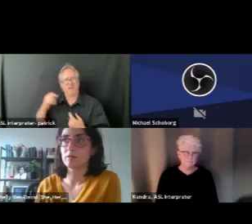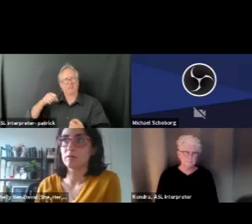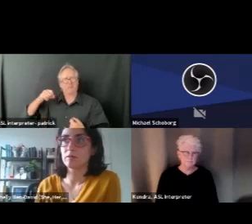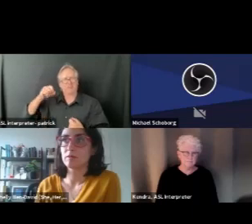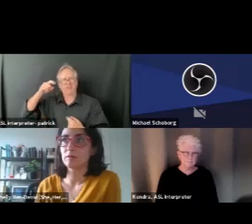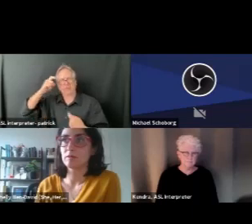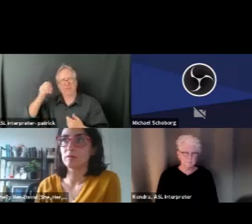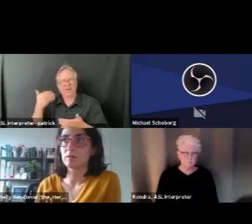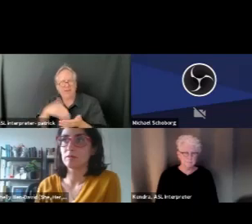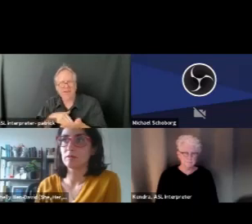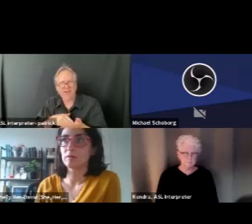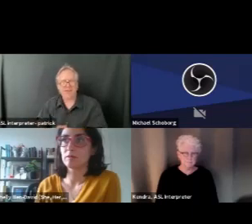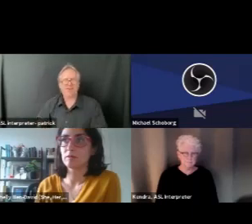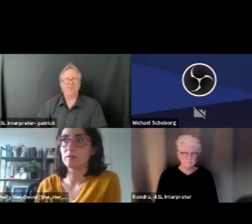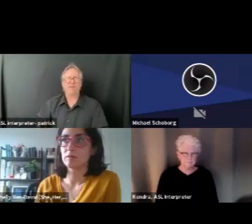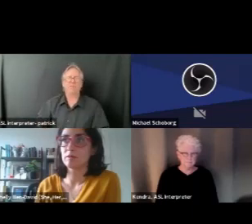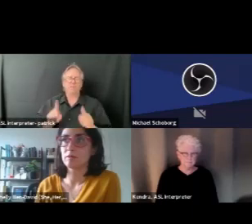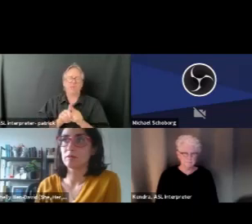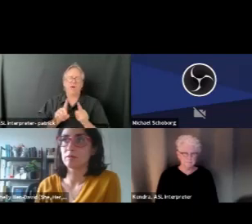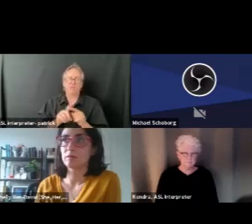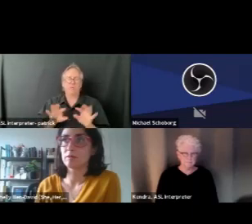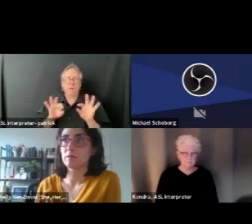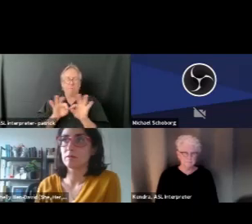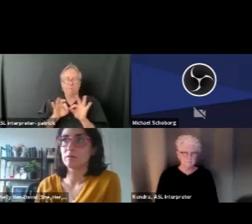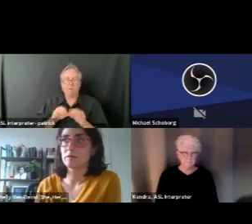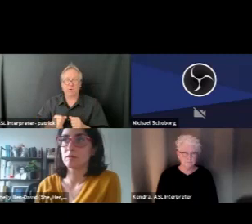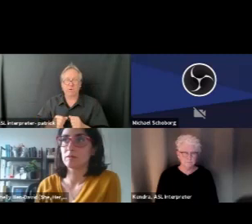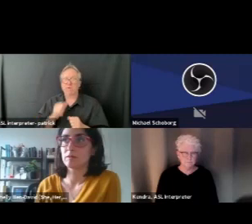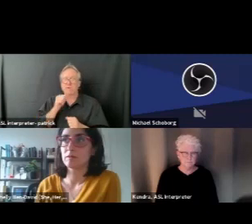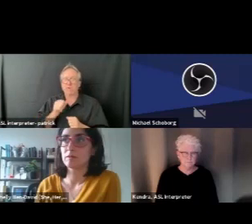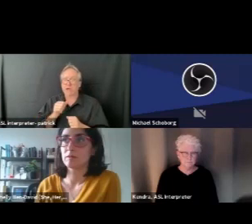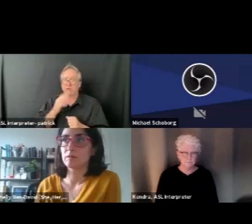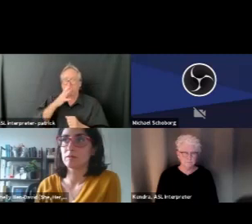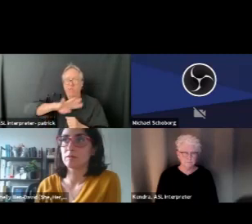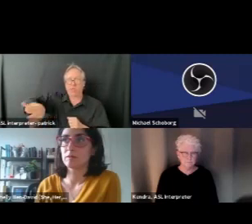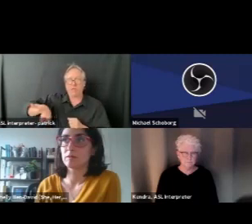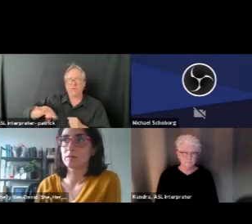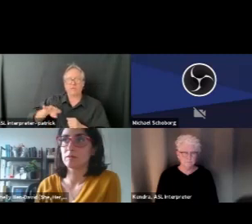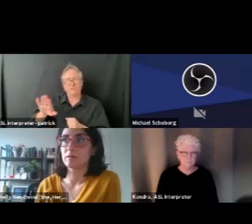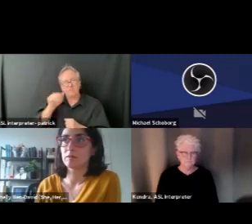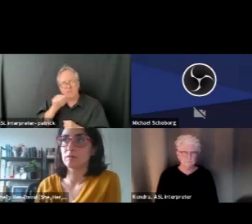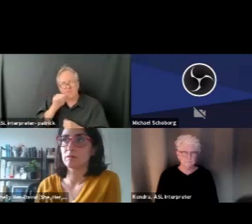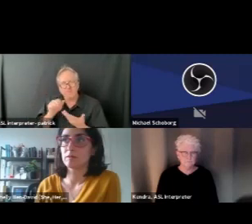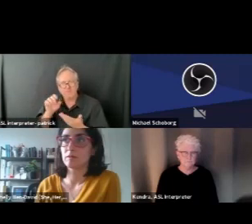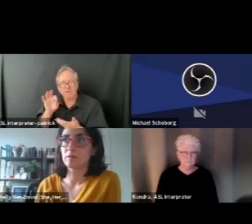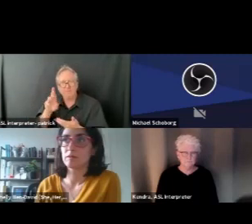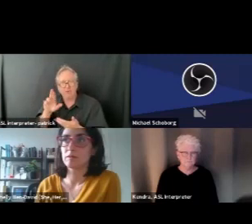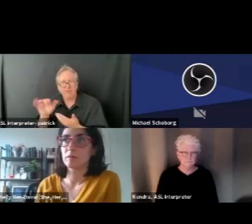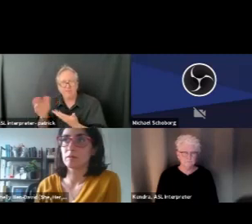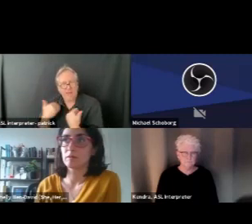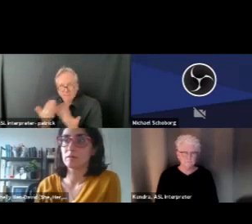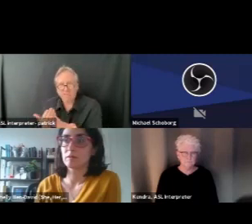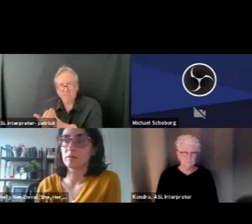It's also important that that we don't neglect suffering, at both the personal level and